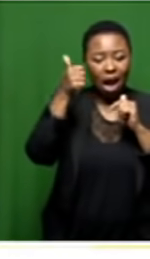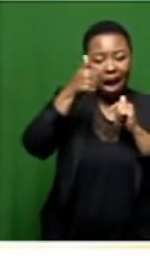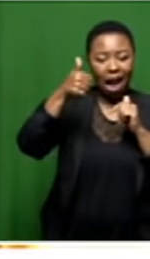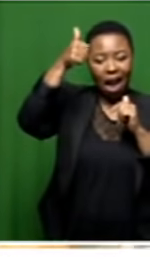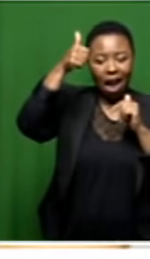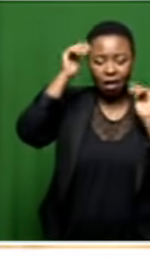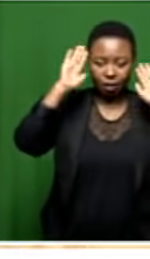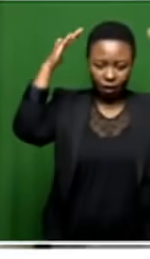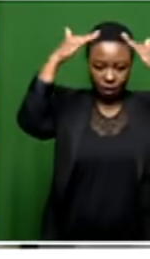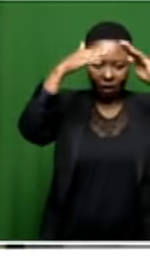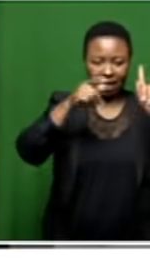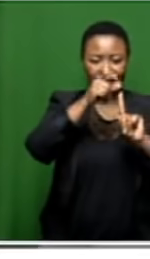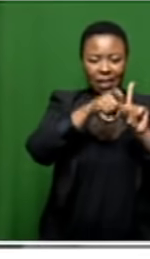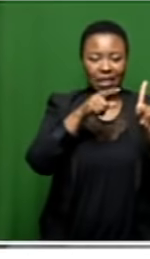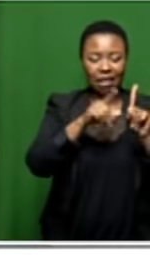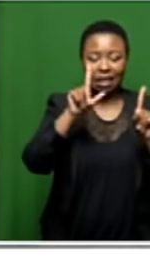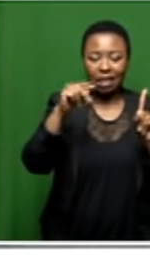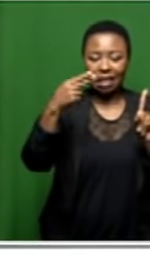Archbishop Thabo Mokgoba.